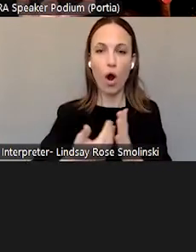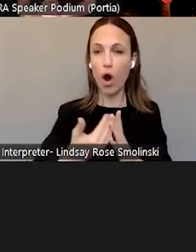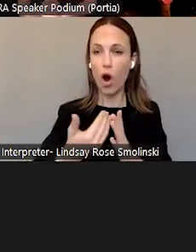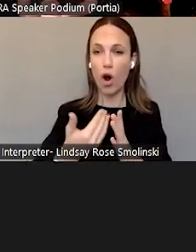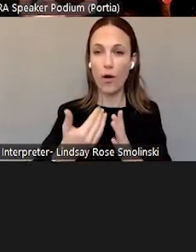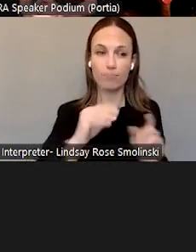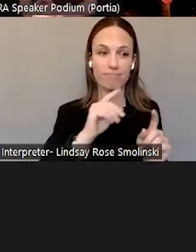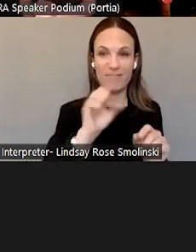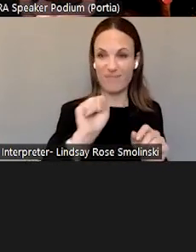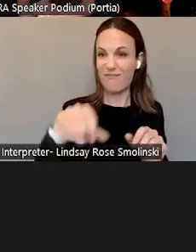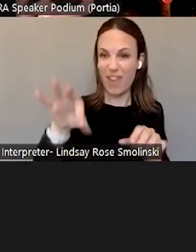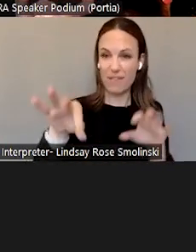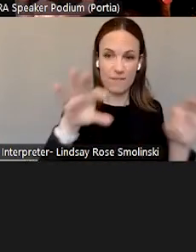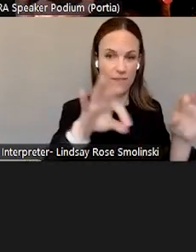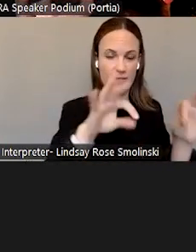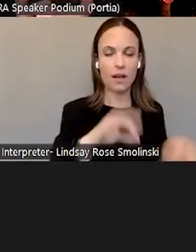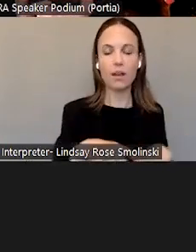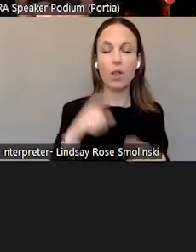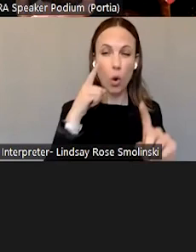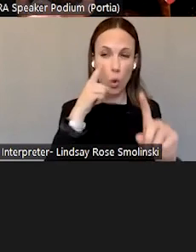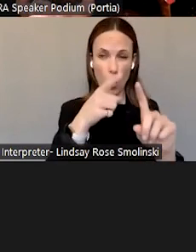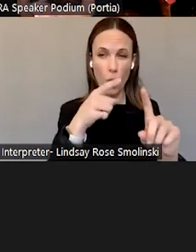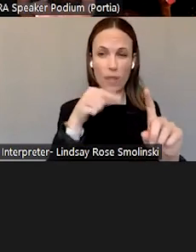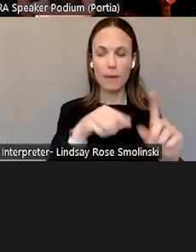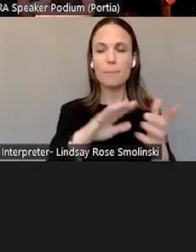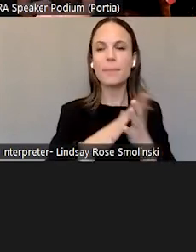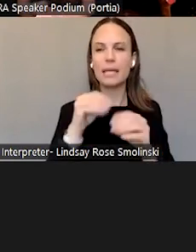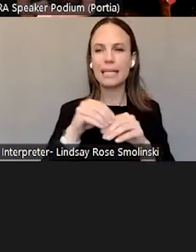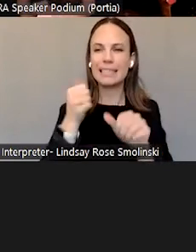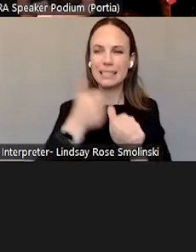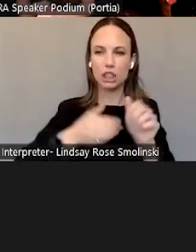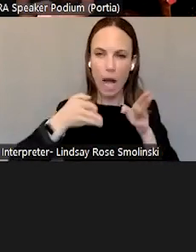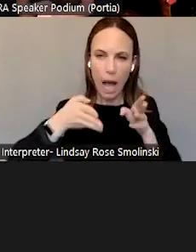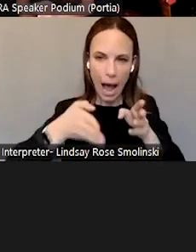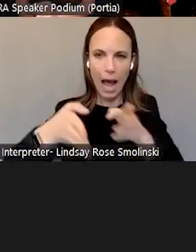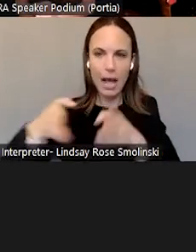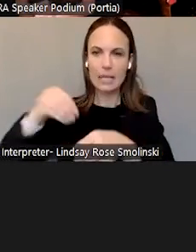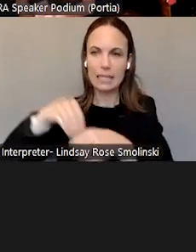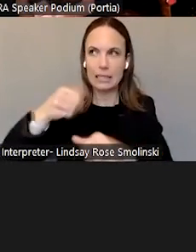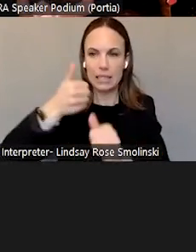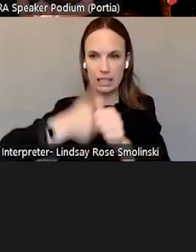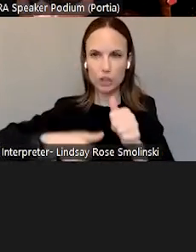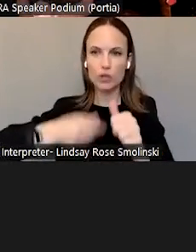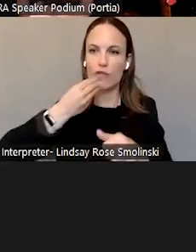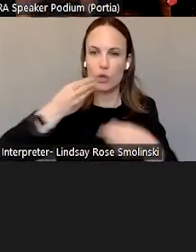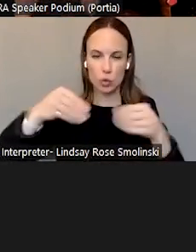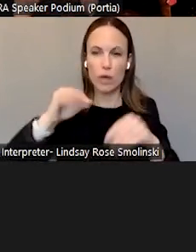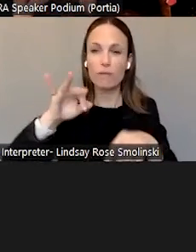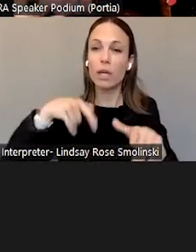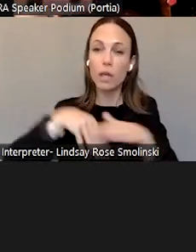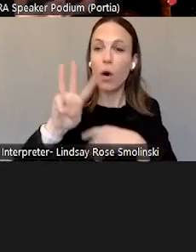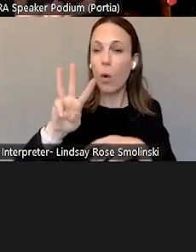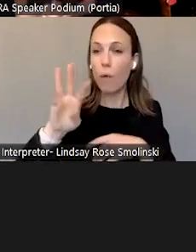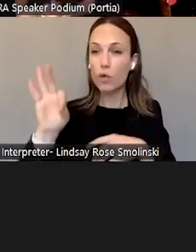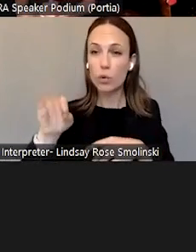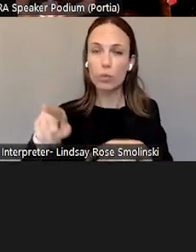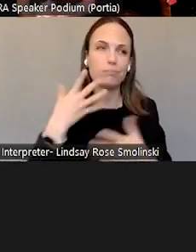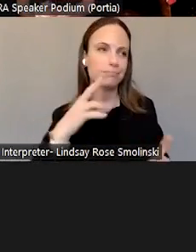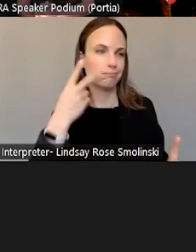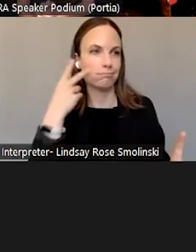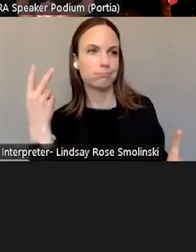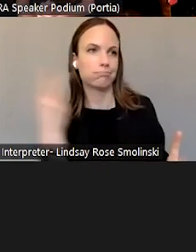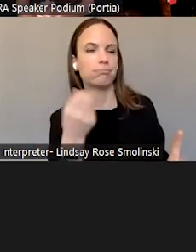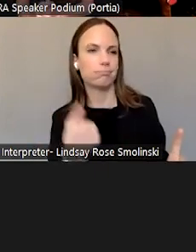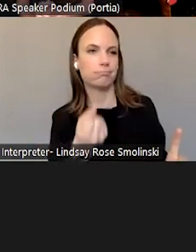located. But the goal is for Upcycled Food to be in every aisle of every grocery store. So if you walk into Whole Foods, you'll already see lots